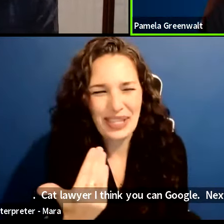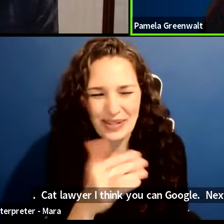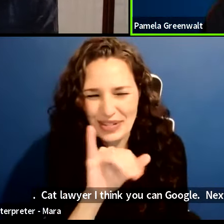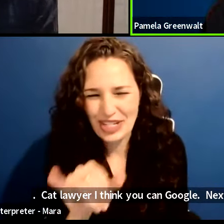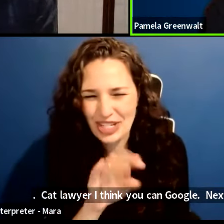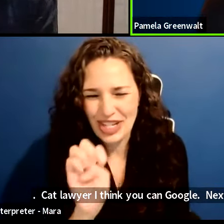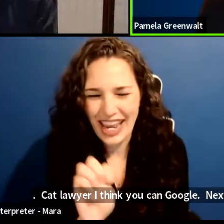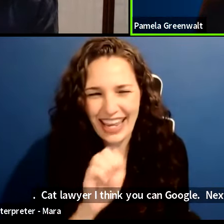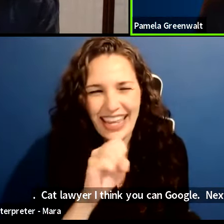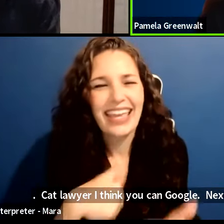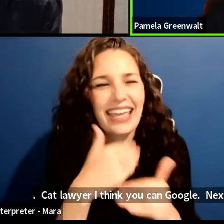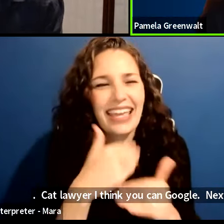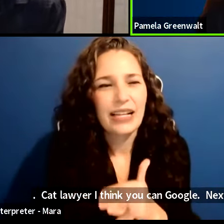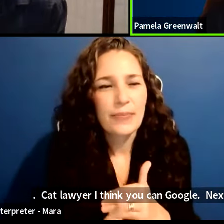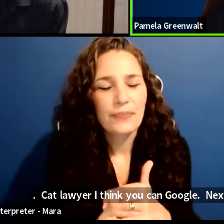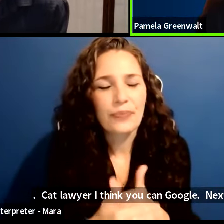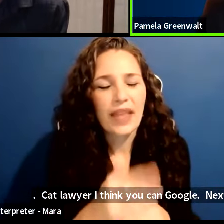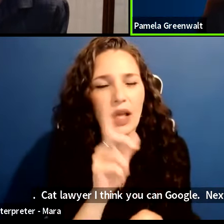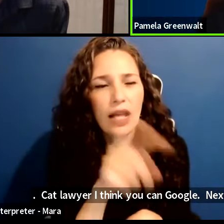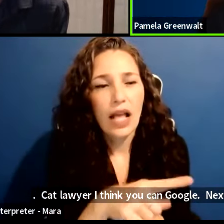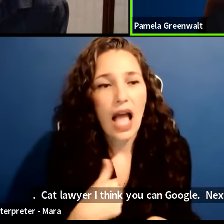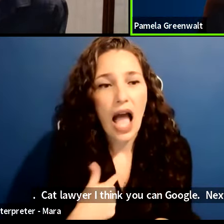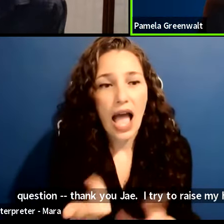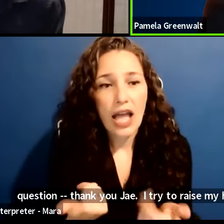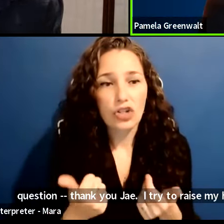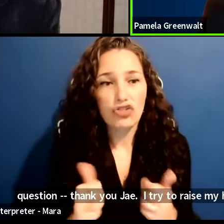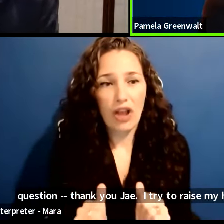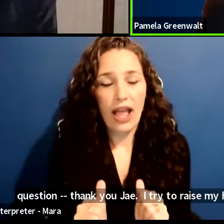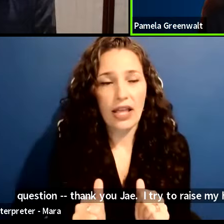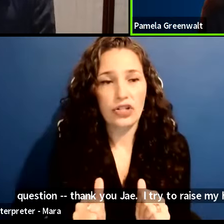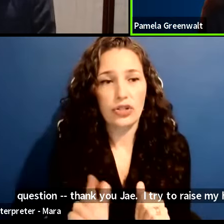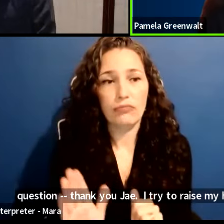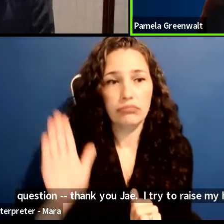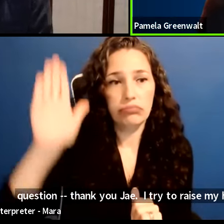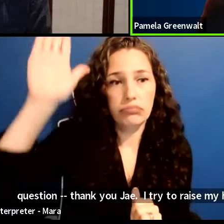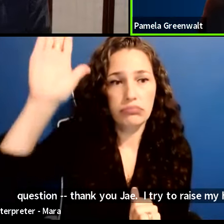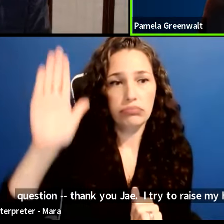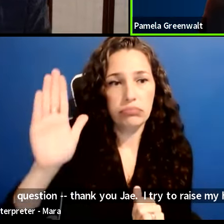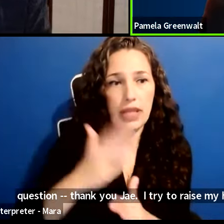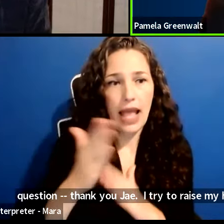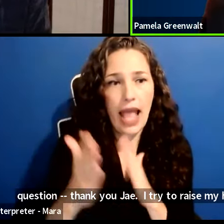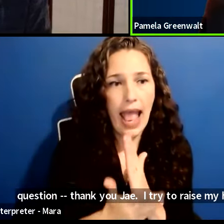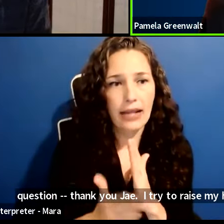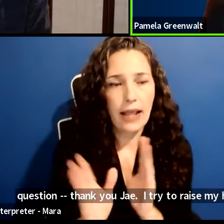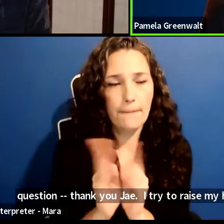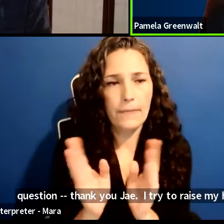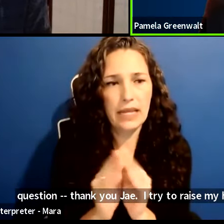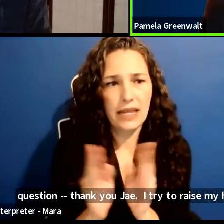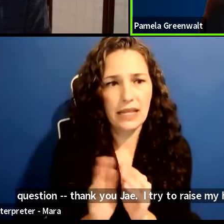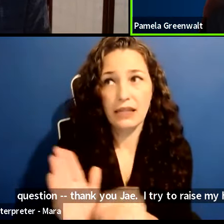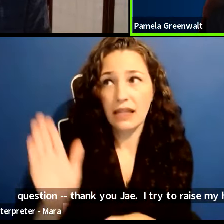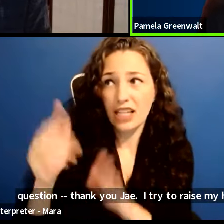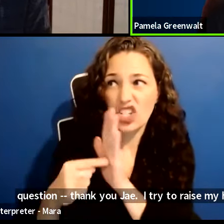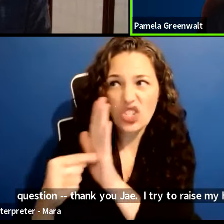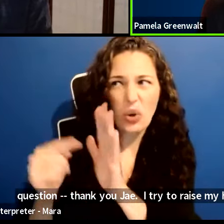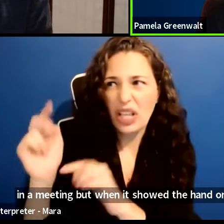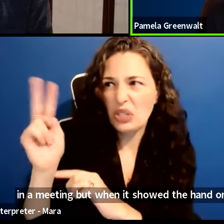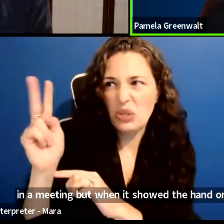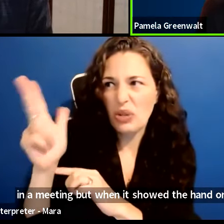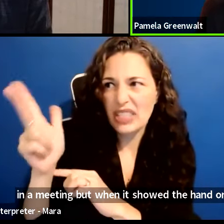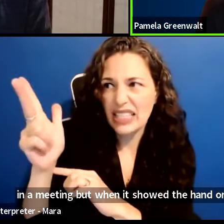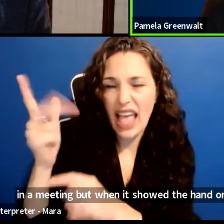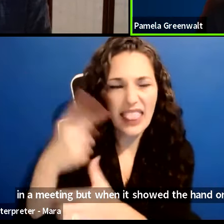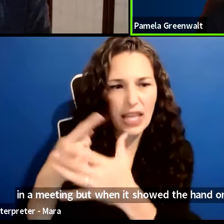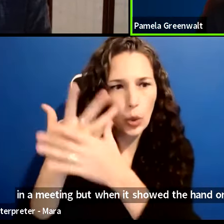tried to raise my hand in a meeting, but when it showed the hand on my picture, it disappeared after a few seconds and I didn't get called on. How do I get